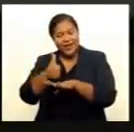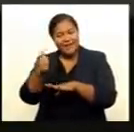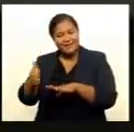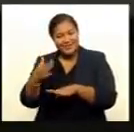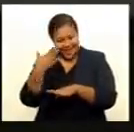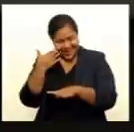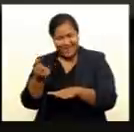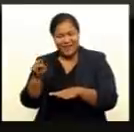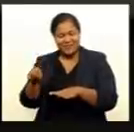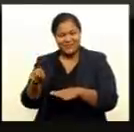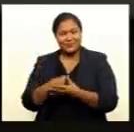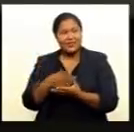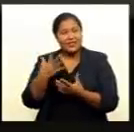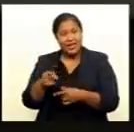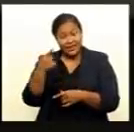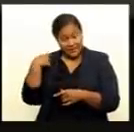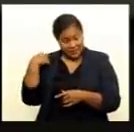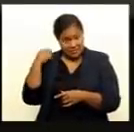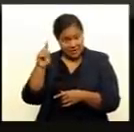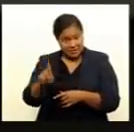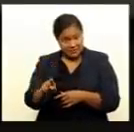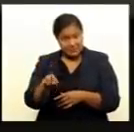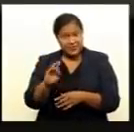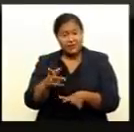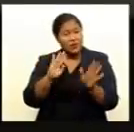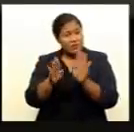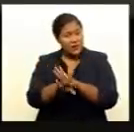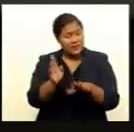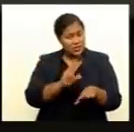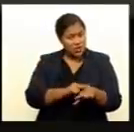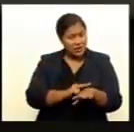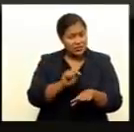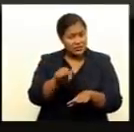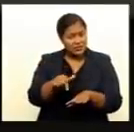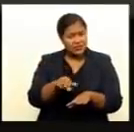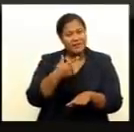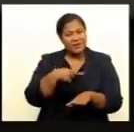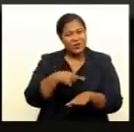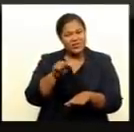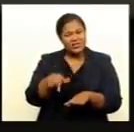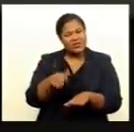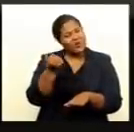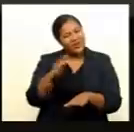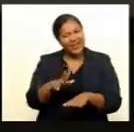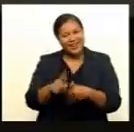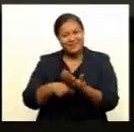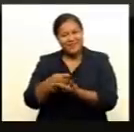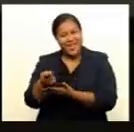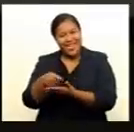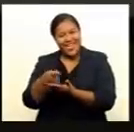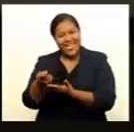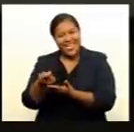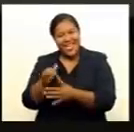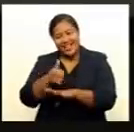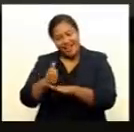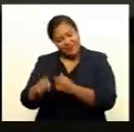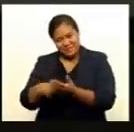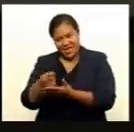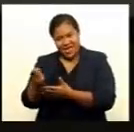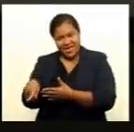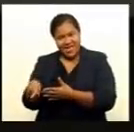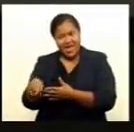will not apply to existing patients of these GPs or private doctors because they were already paying for services. Now, also,